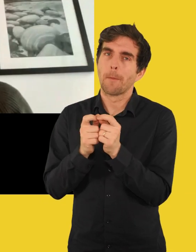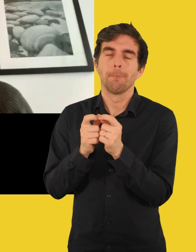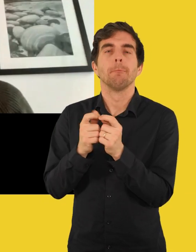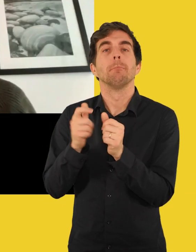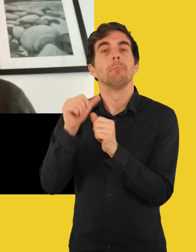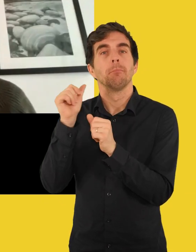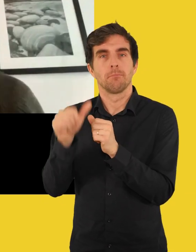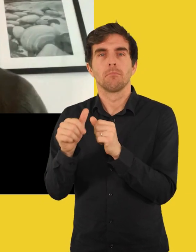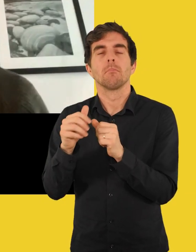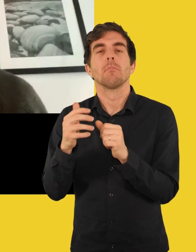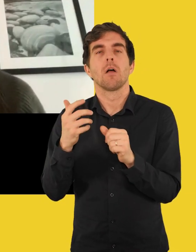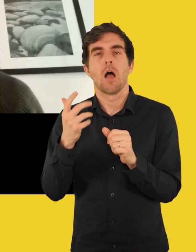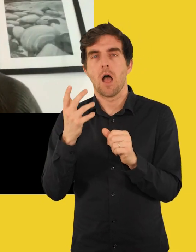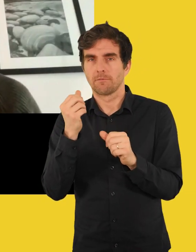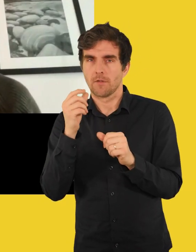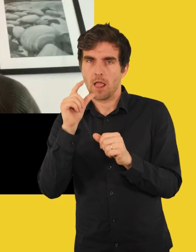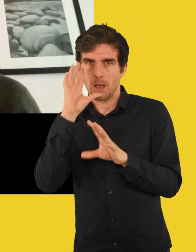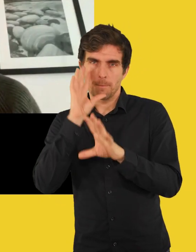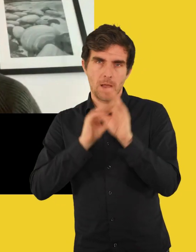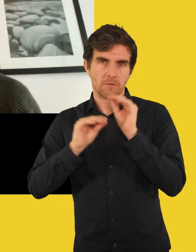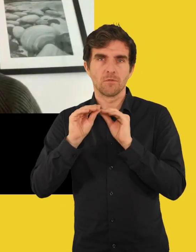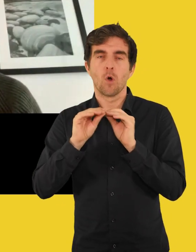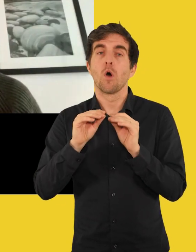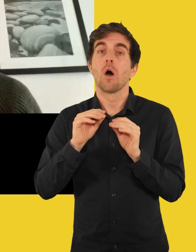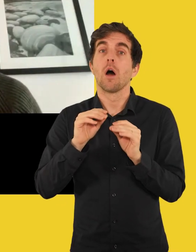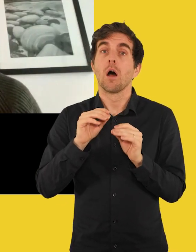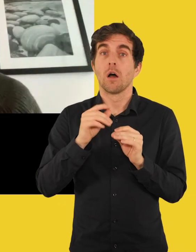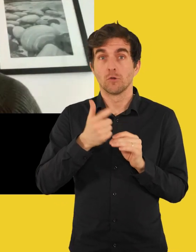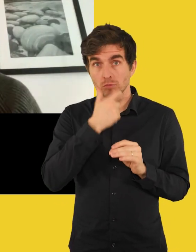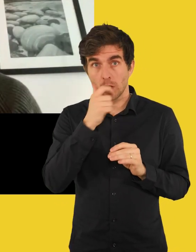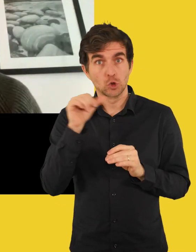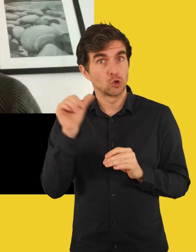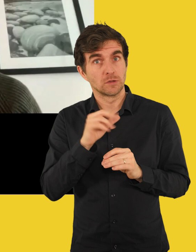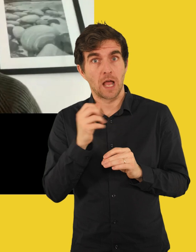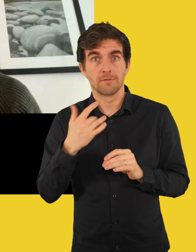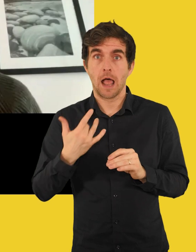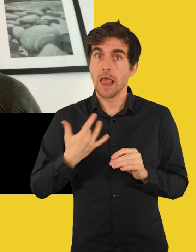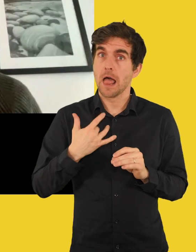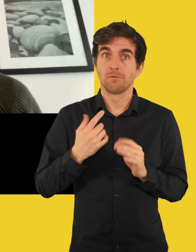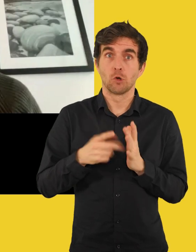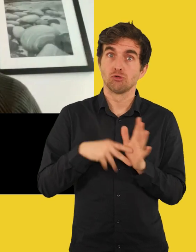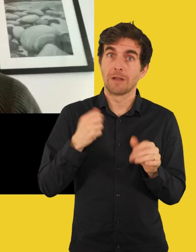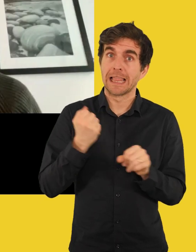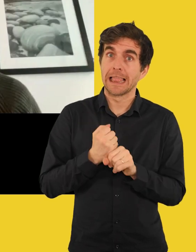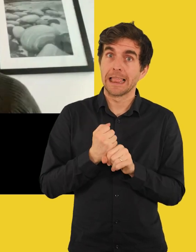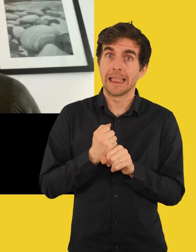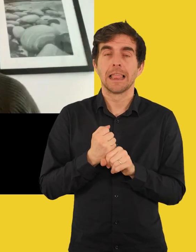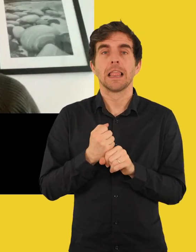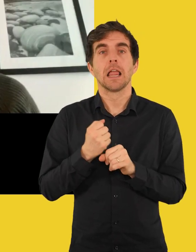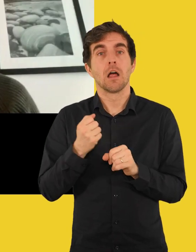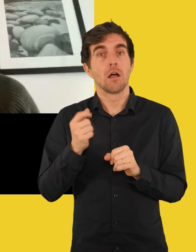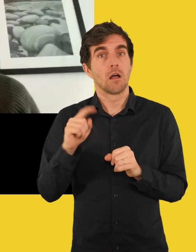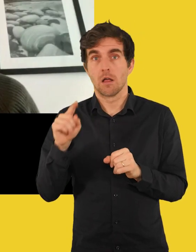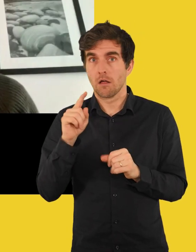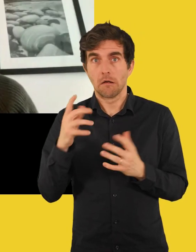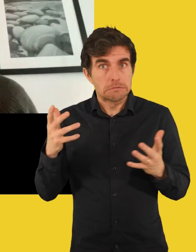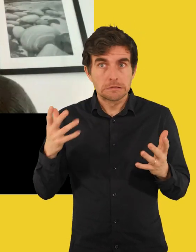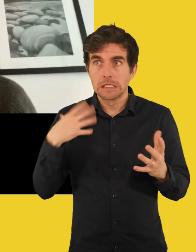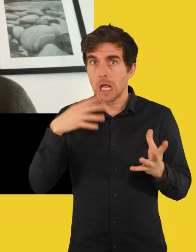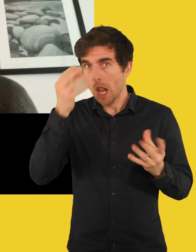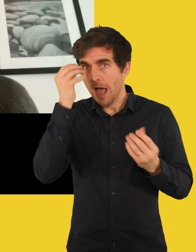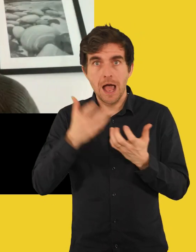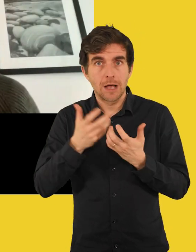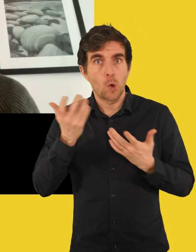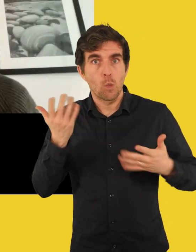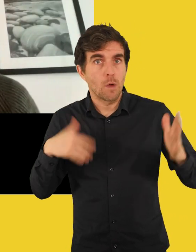Thanks, Rob. And on that point, I will make the little metaphor that some people said the donut should have been a life ring, right? It was the other name. So